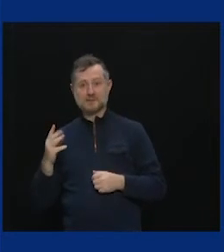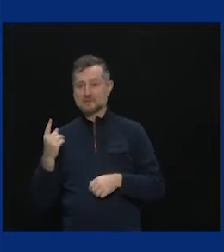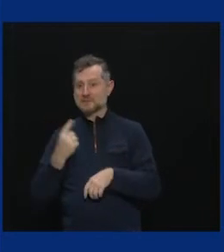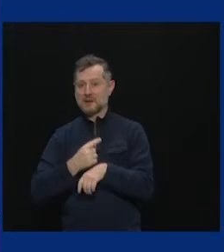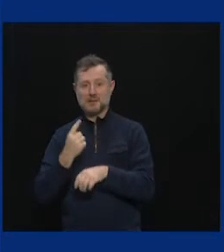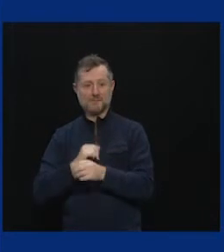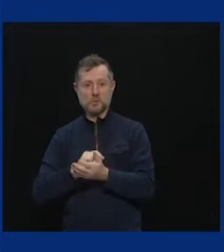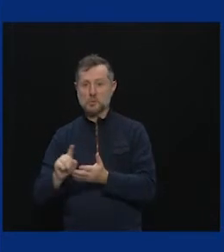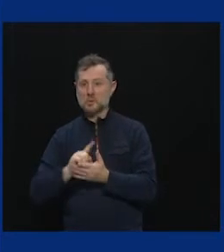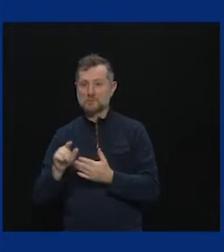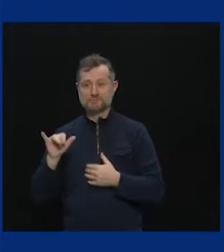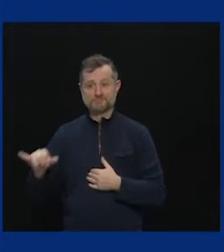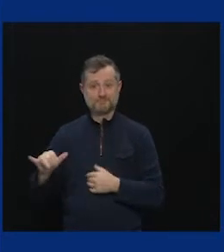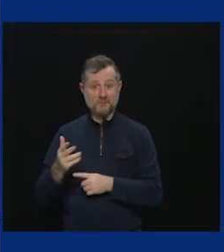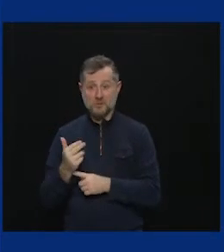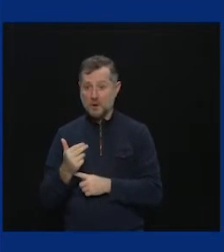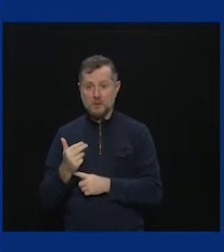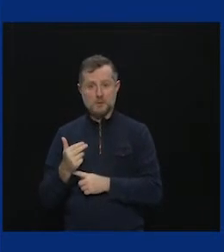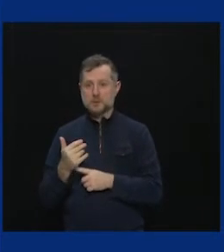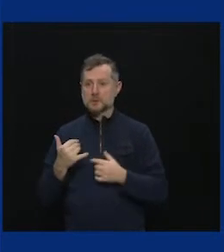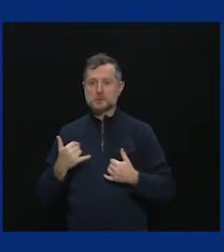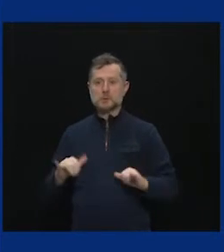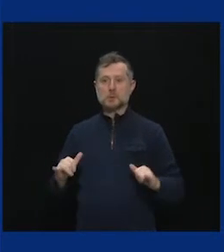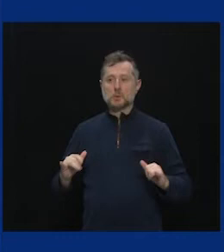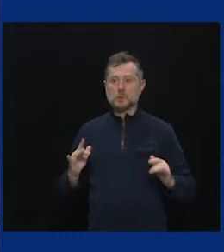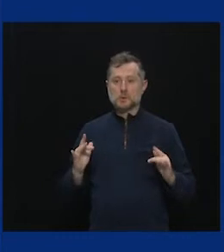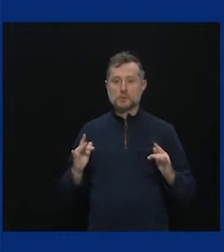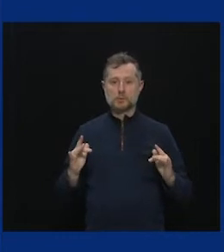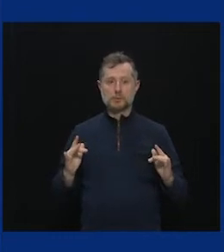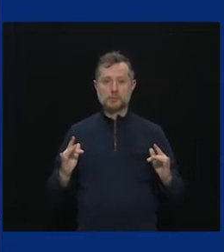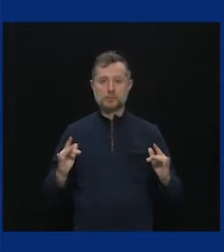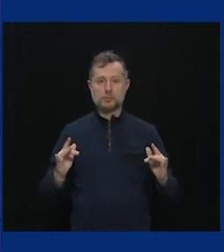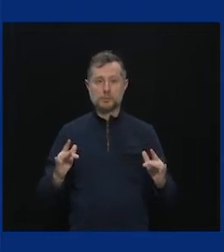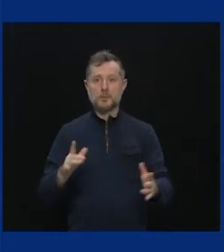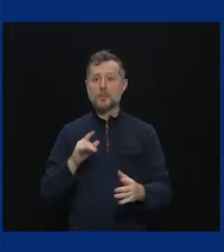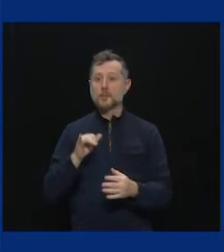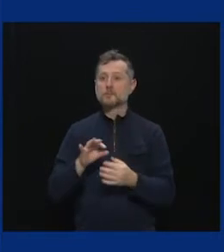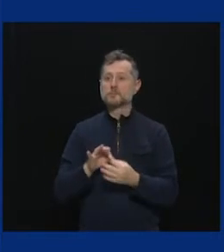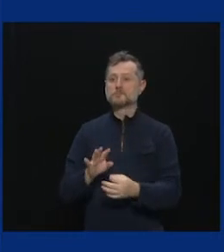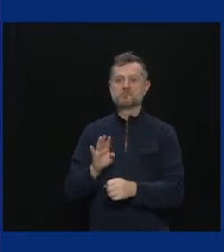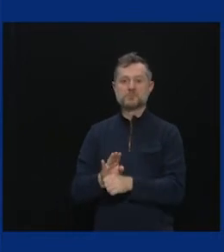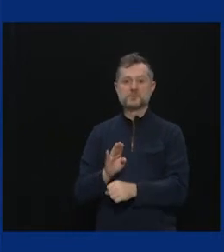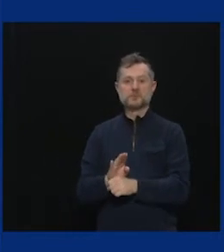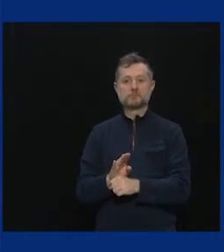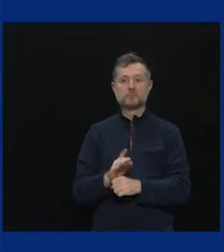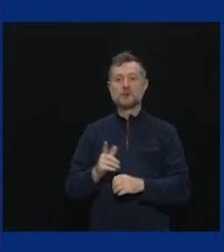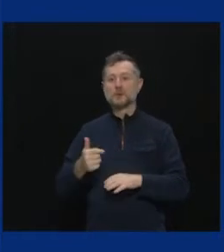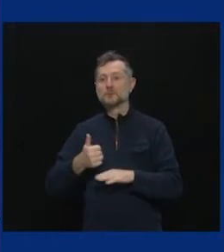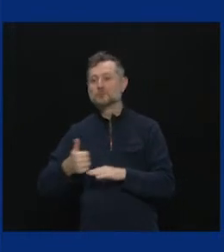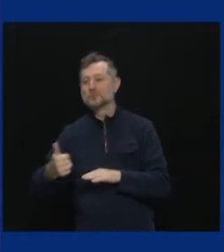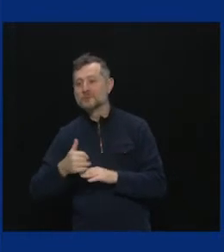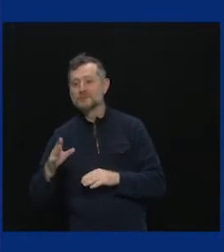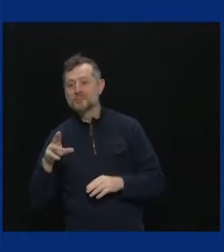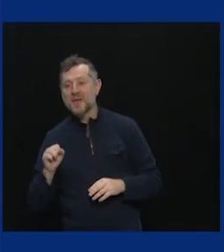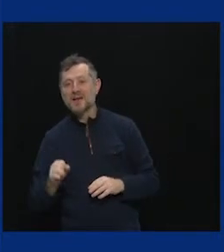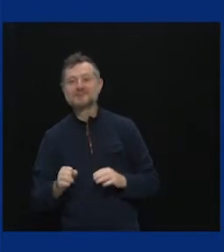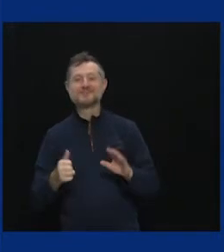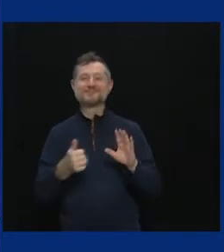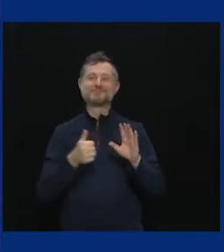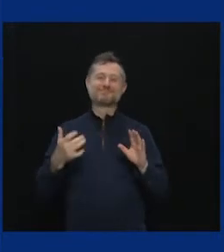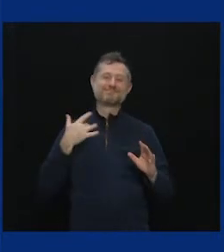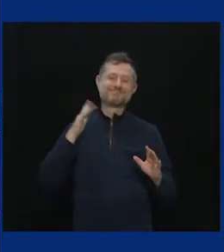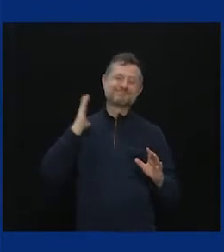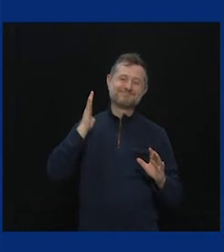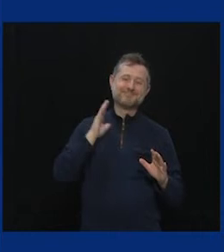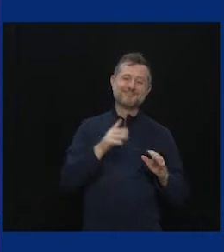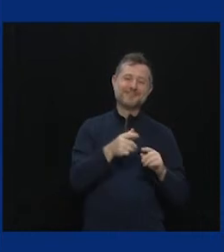back. Our tourism-related businesses like charter buses that used to transport people from the city across